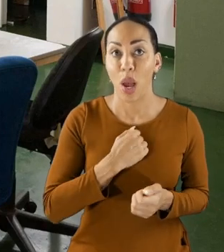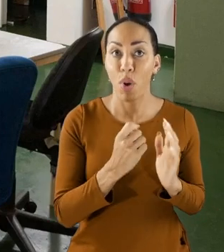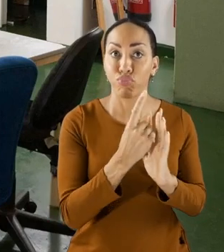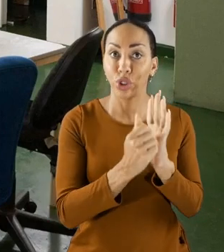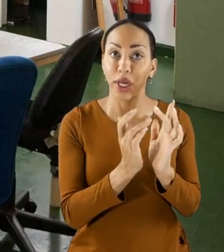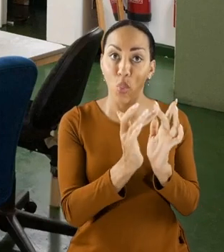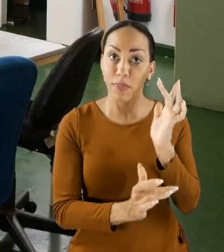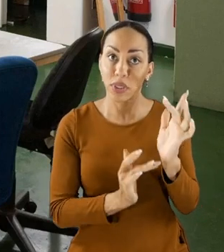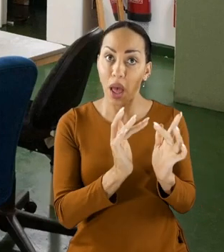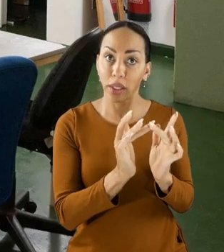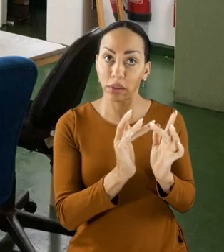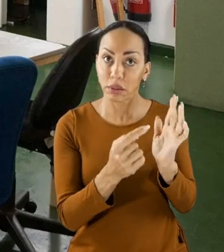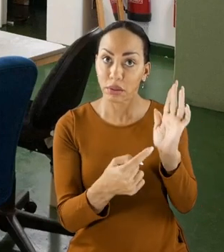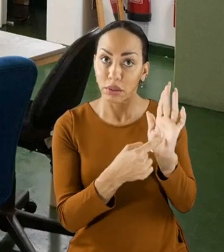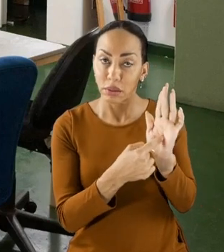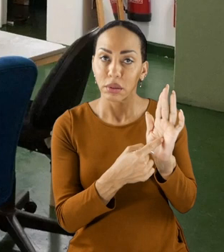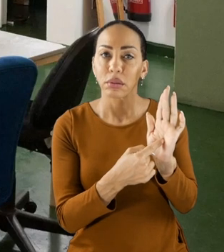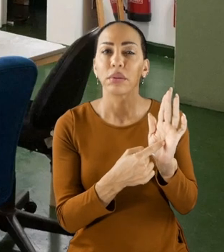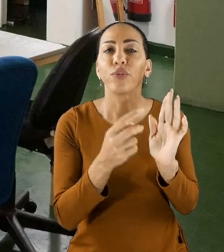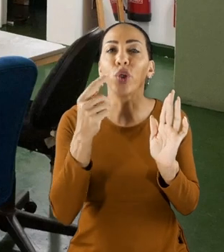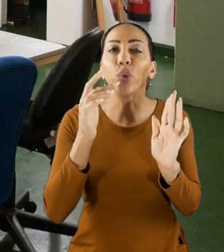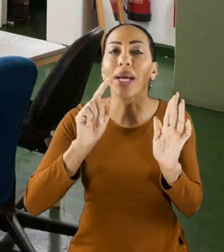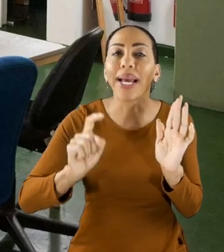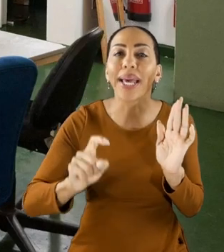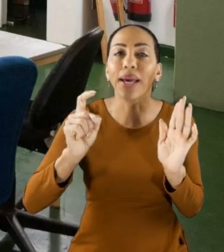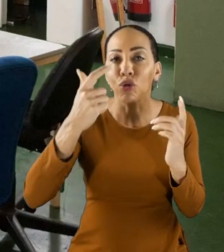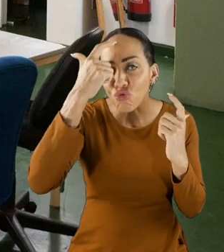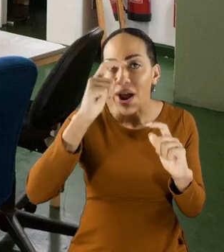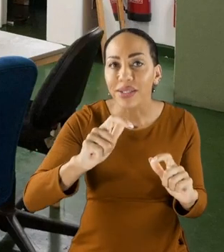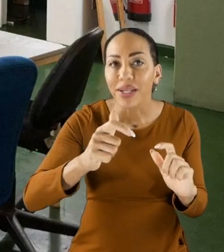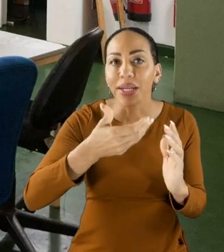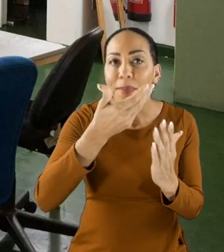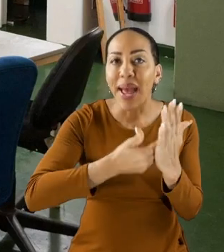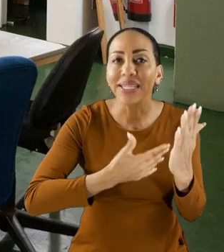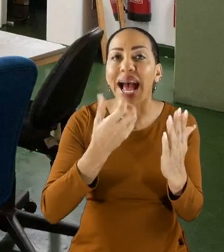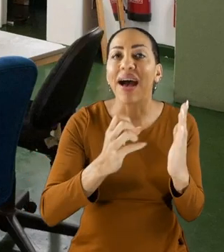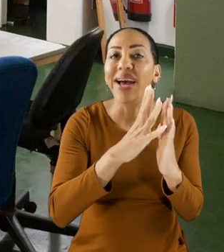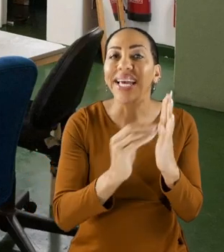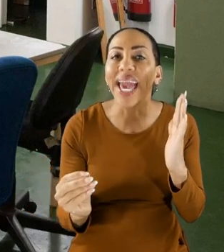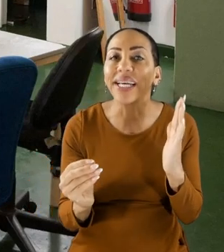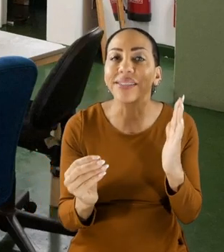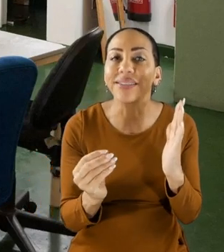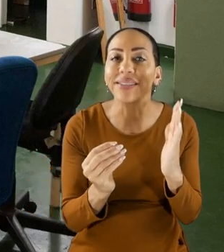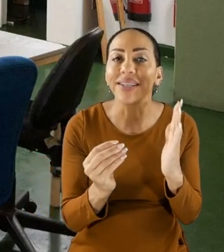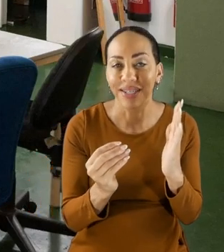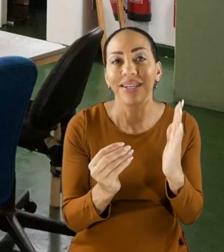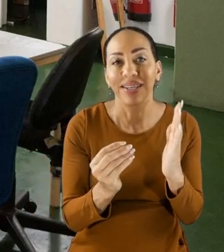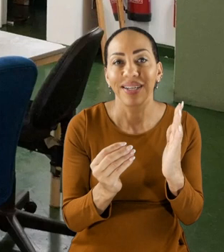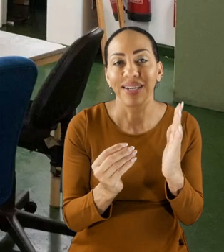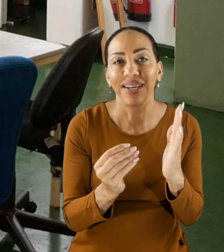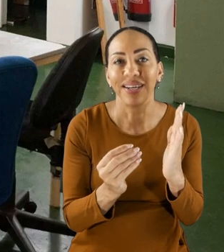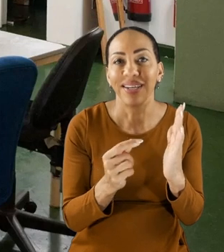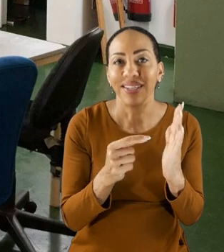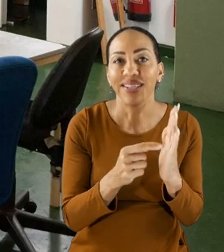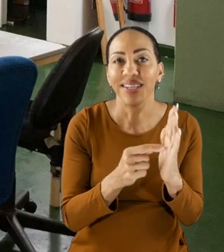We on our project website, so in our residences page, we have